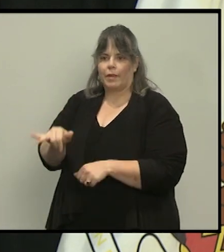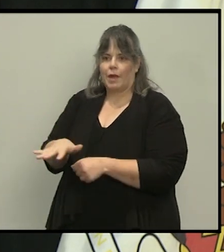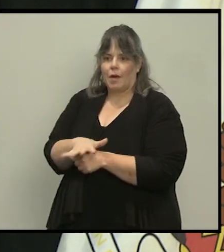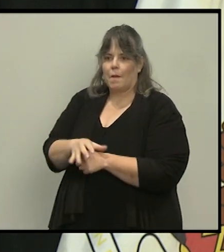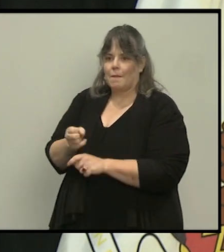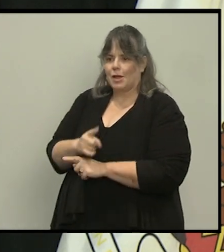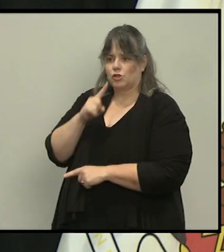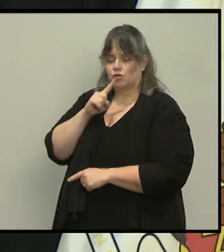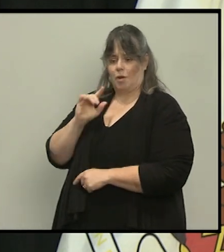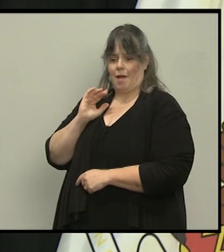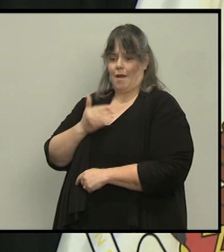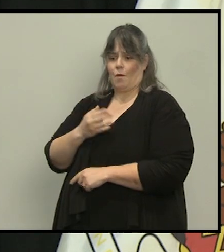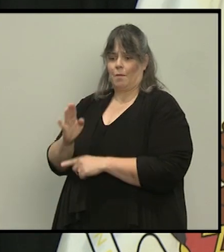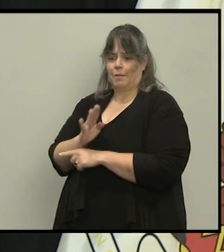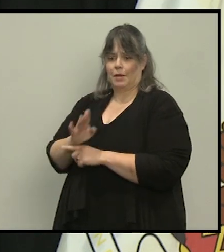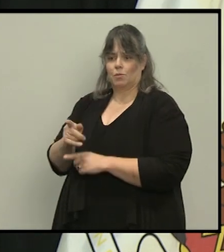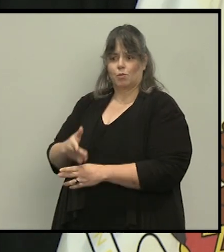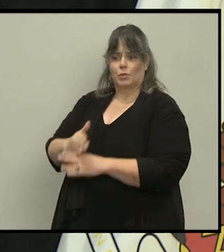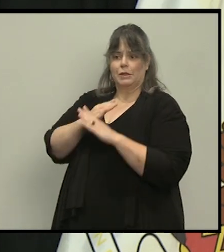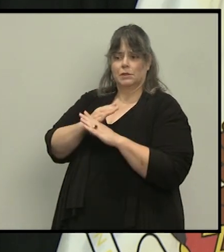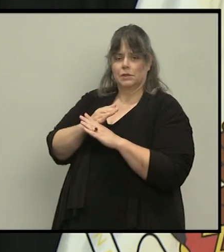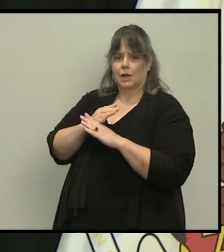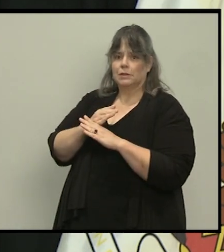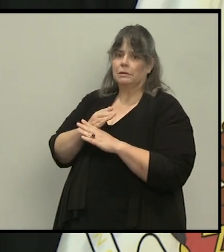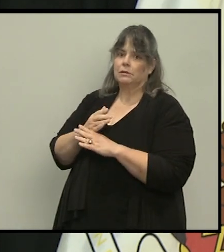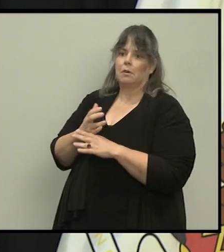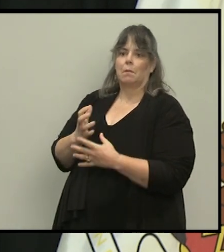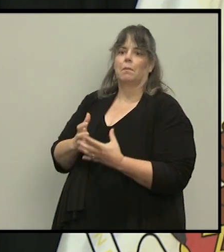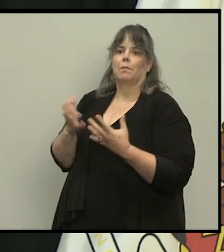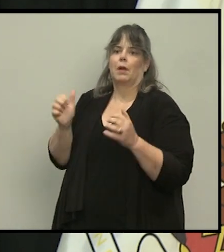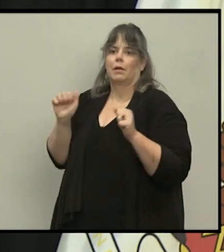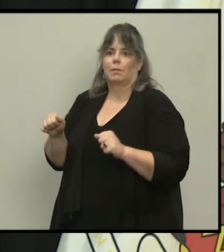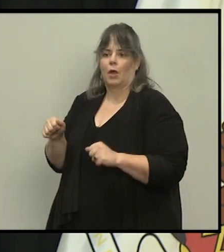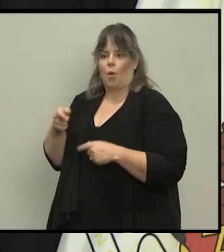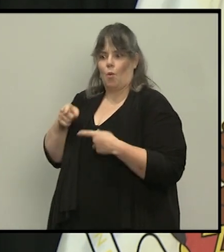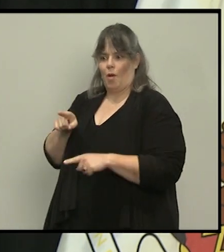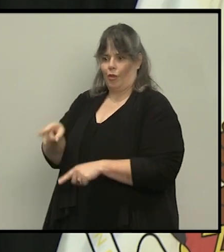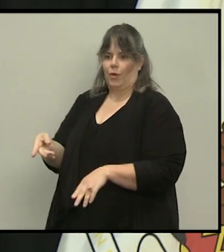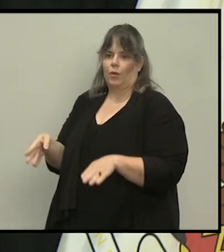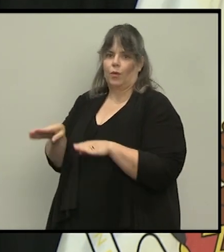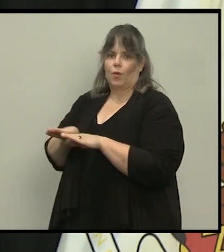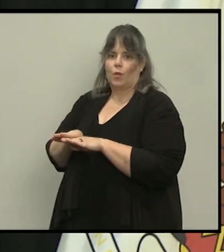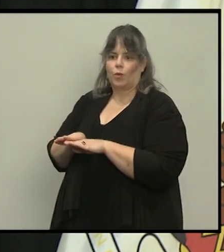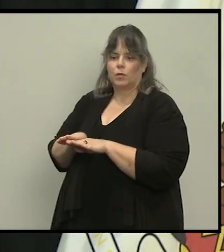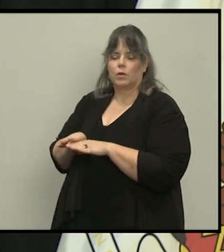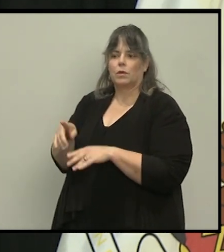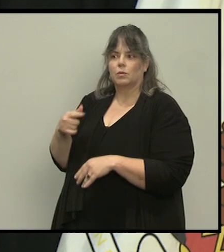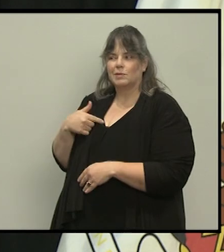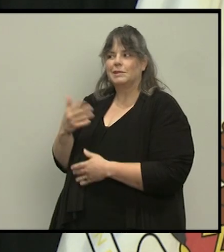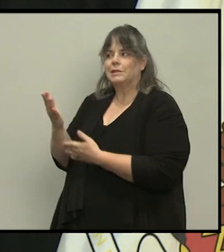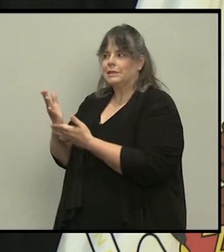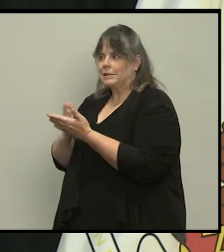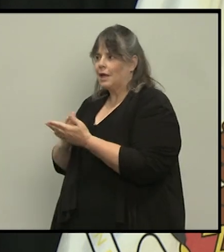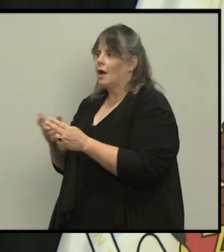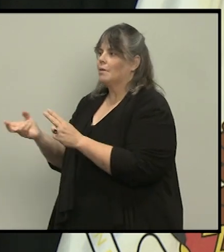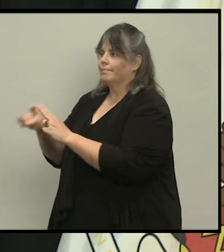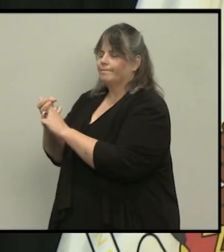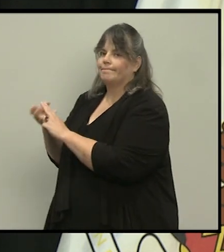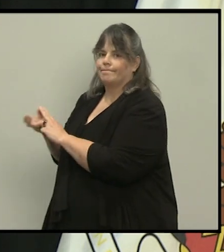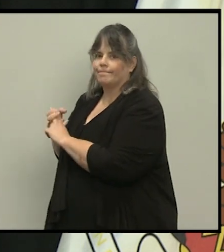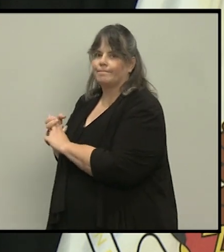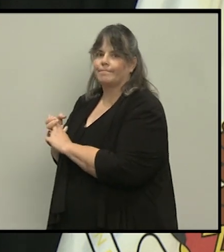are protected as much as we can protect them while they are closed. And we have had some arrests in those